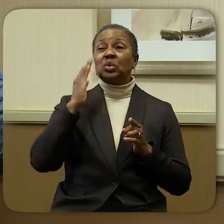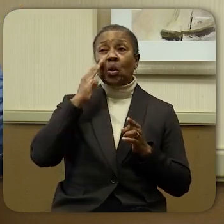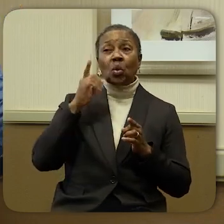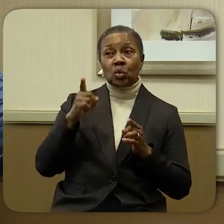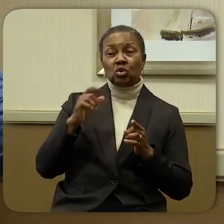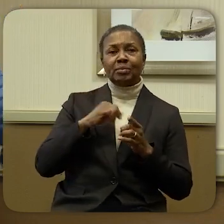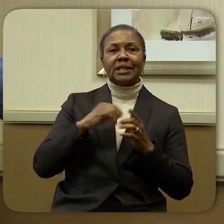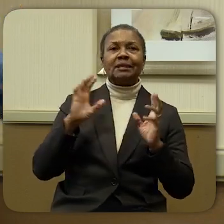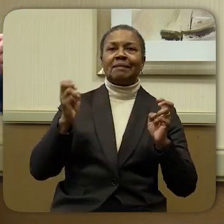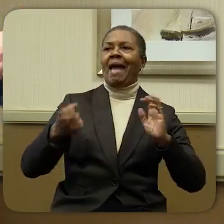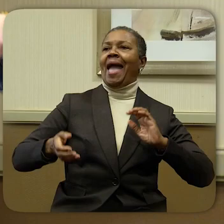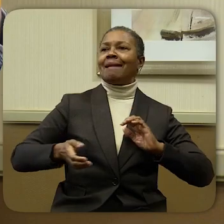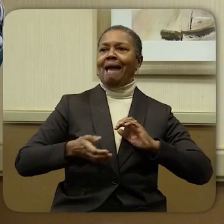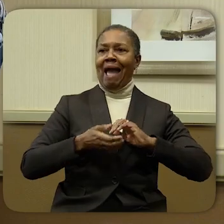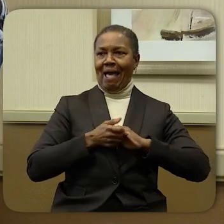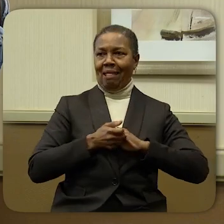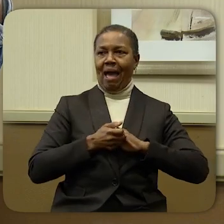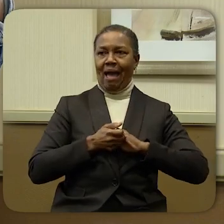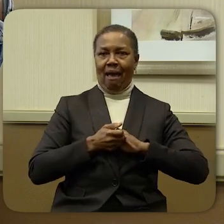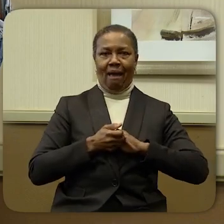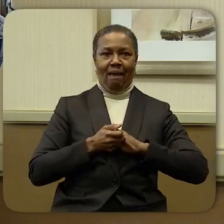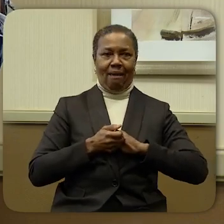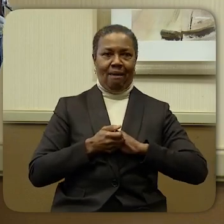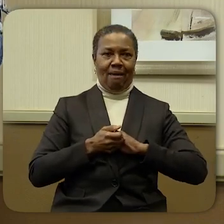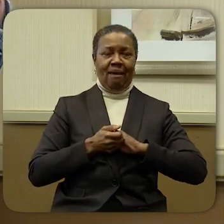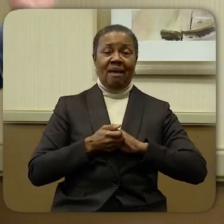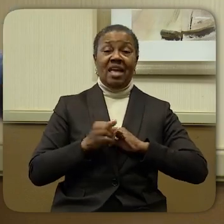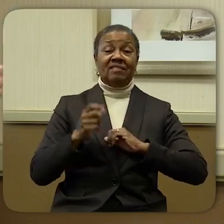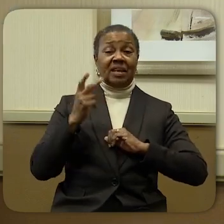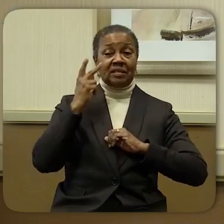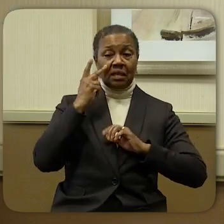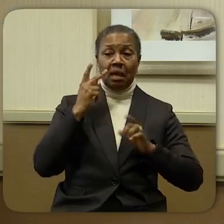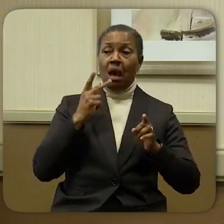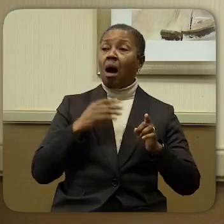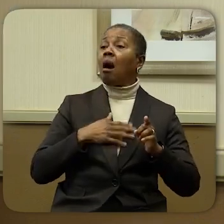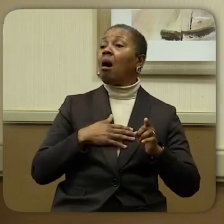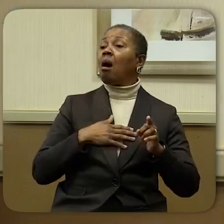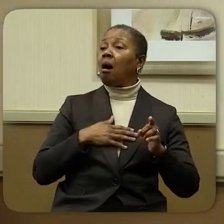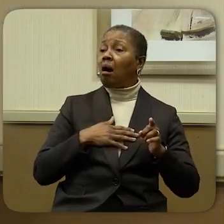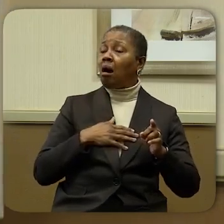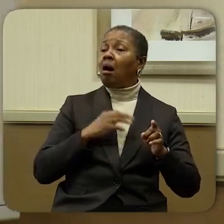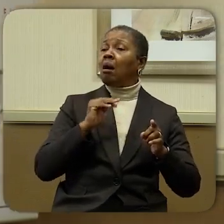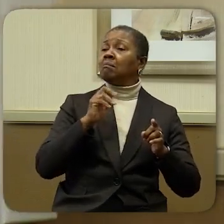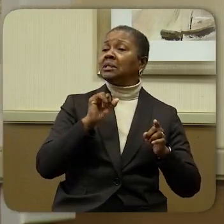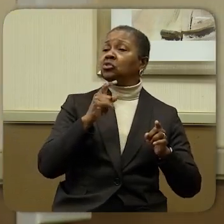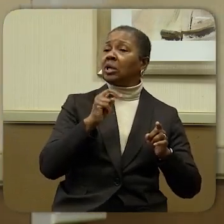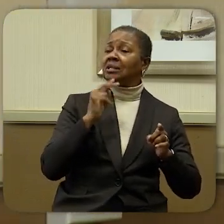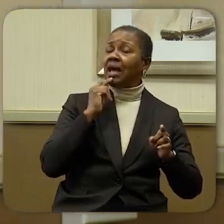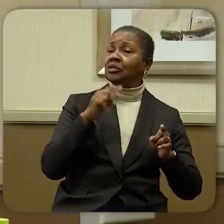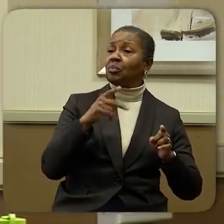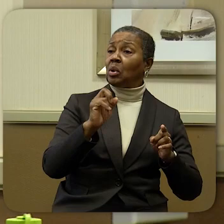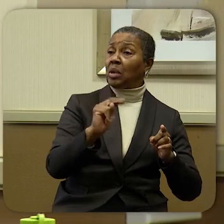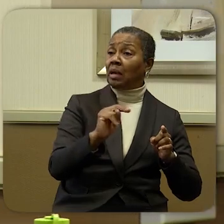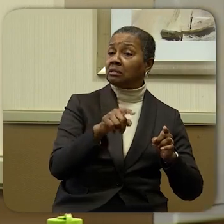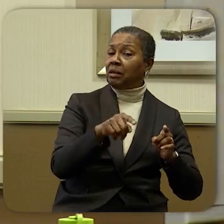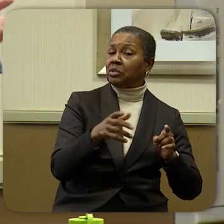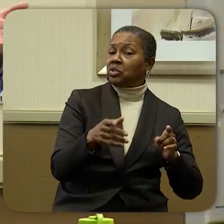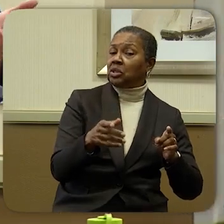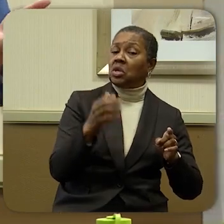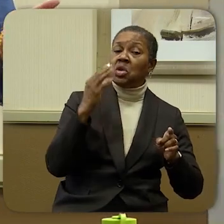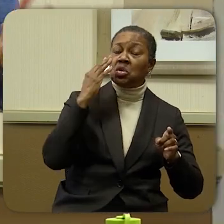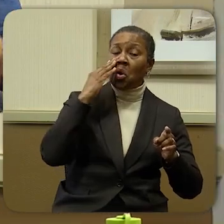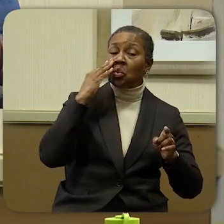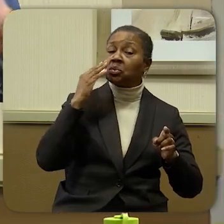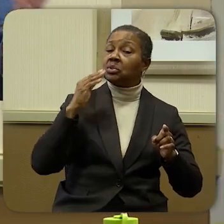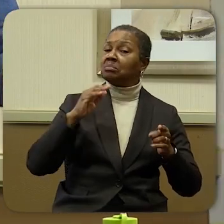to be an ally. So because they see like, oh, Mrs. Johnson has her pronouns on there, so then maybe she knows what